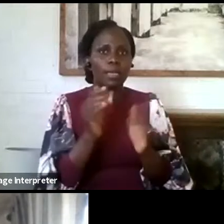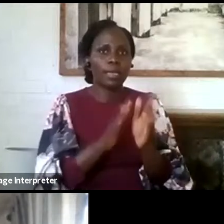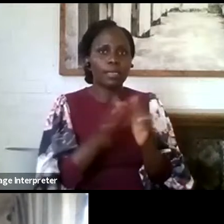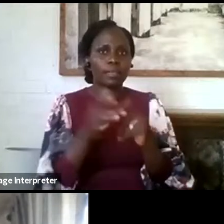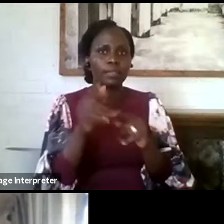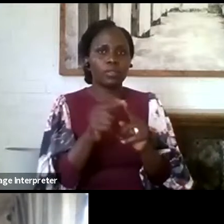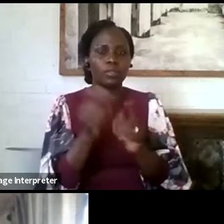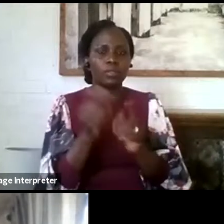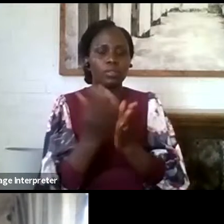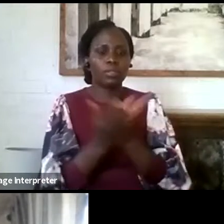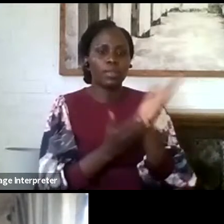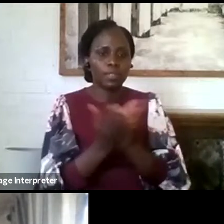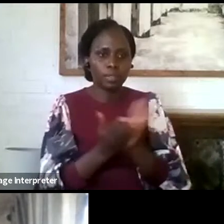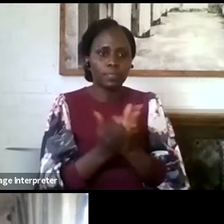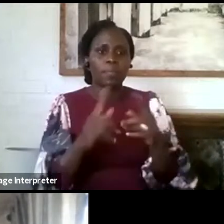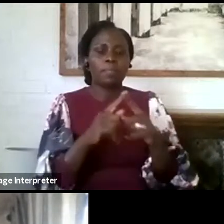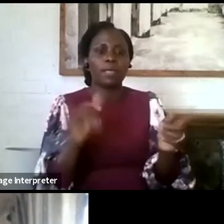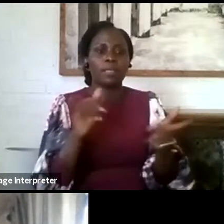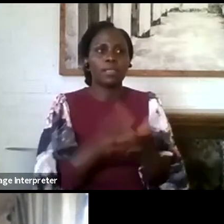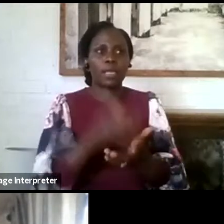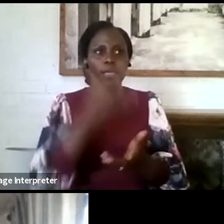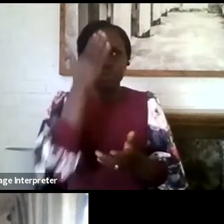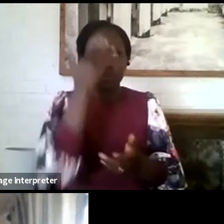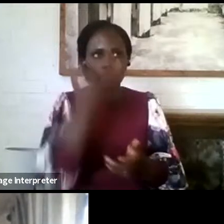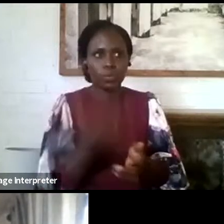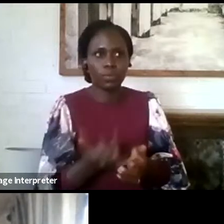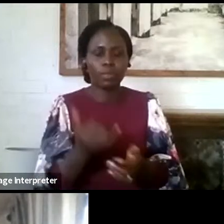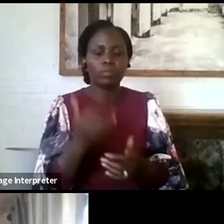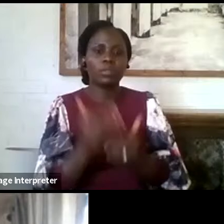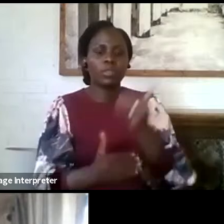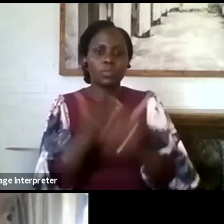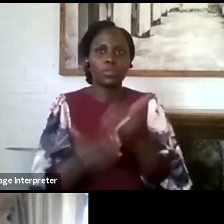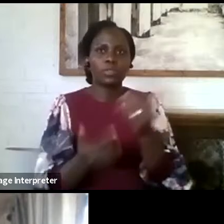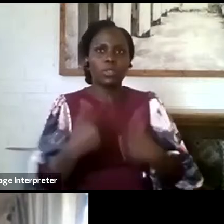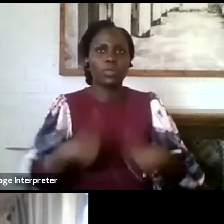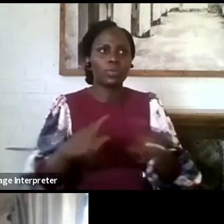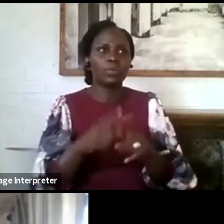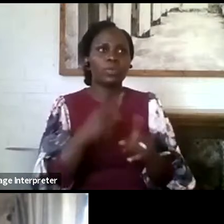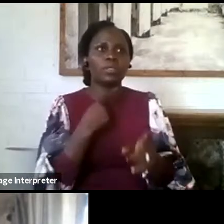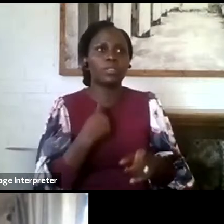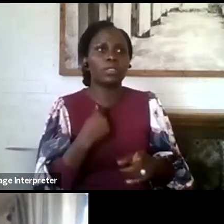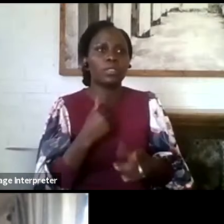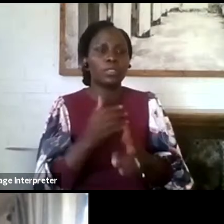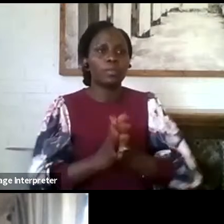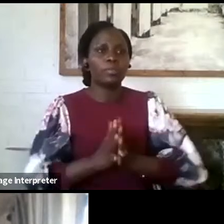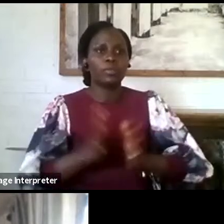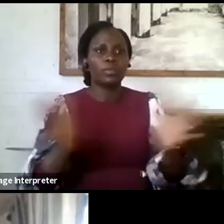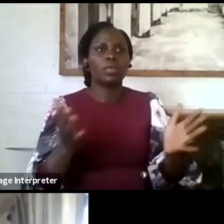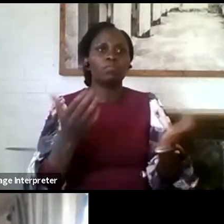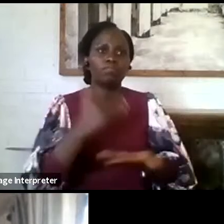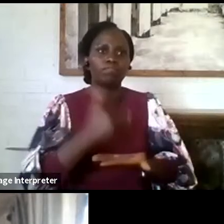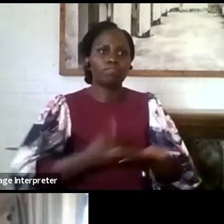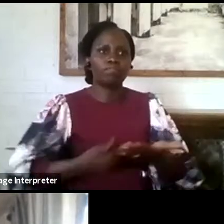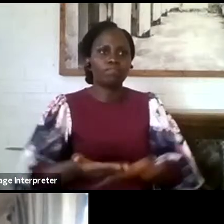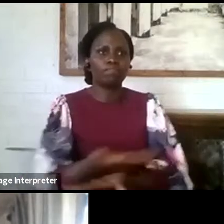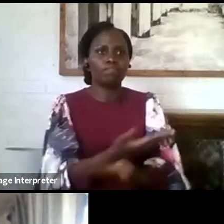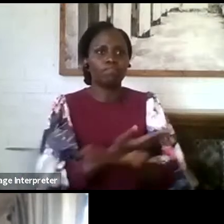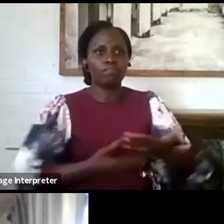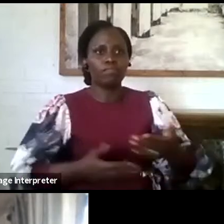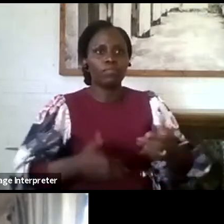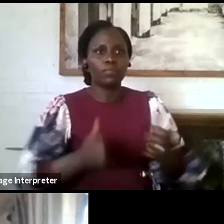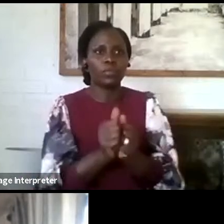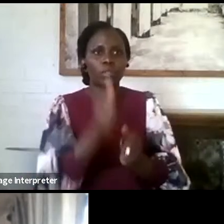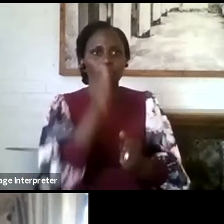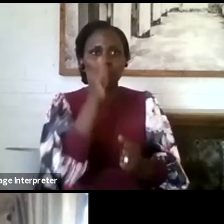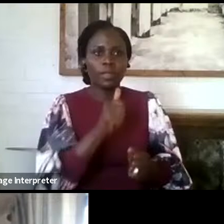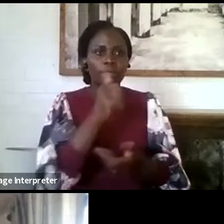But that's why in the process, we need also a broader stakeholder engagement, especially with the private sector. So